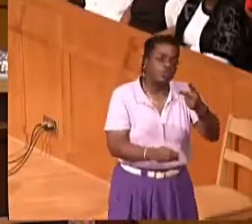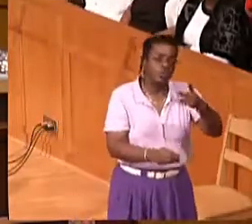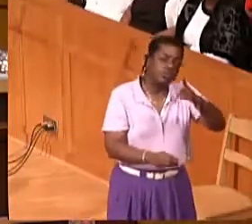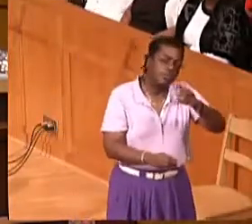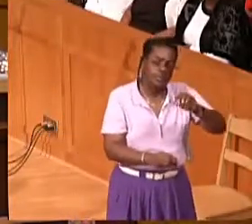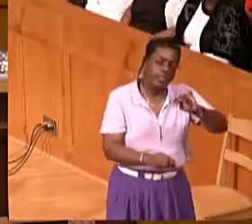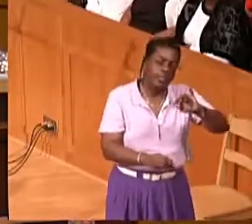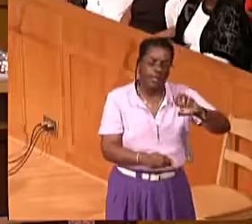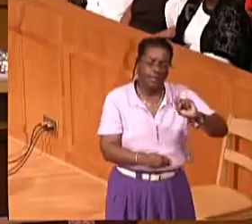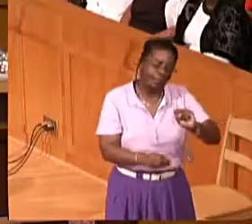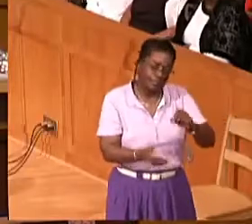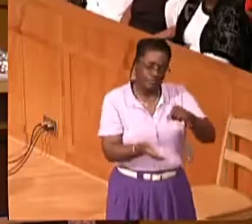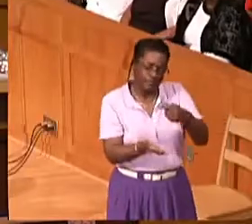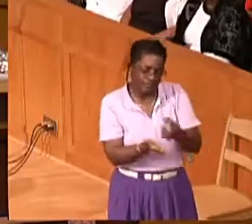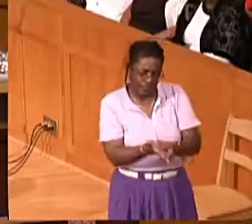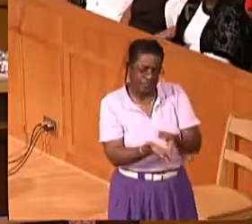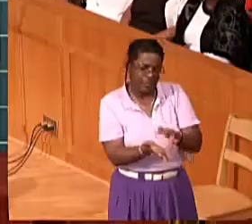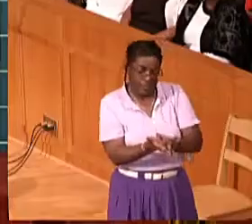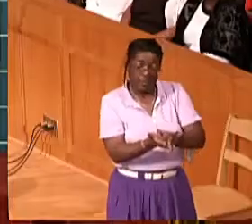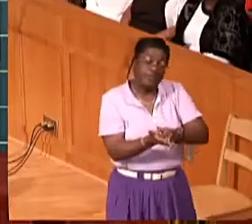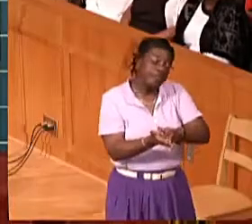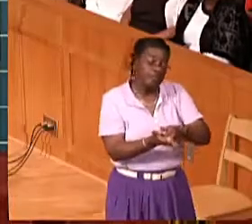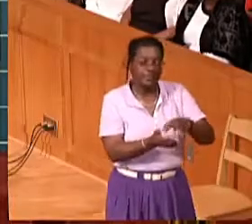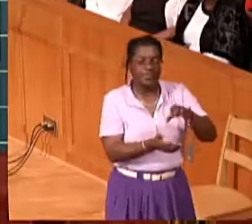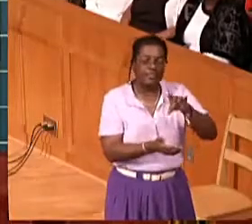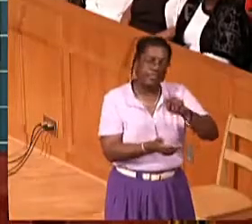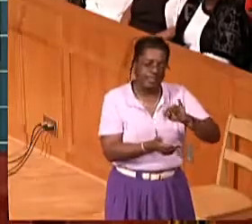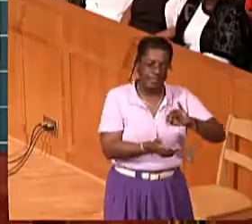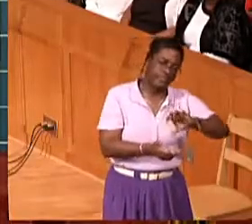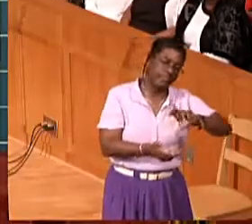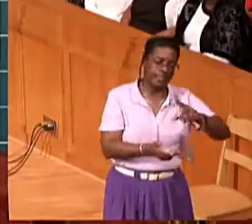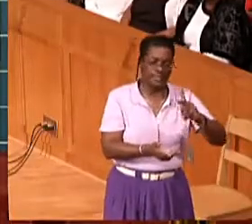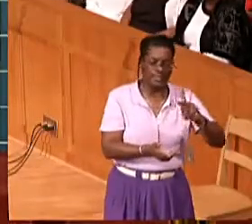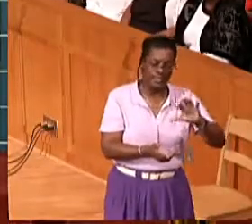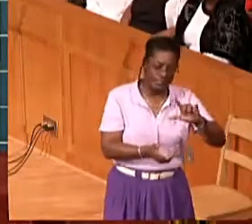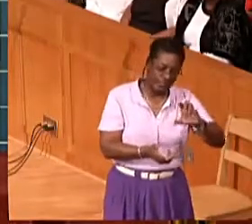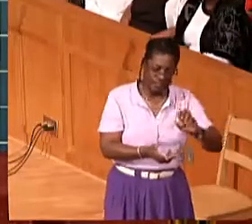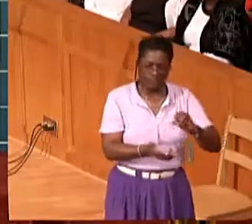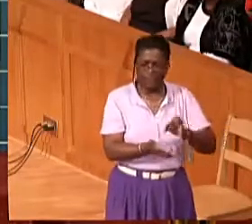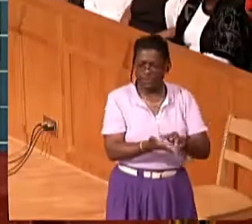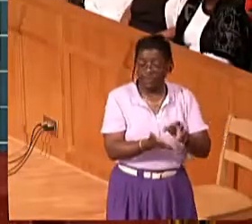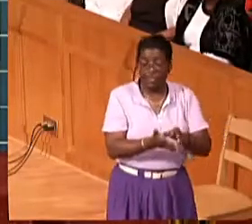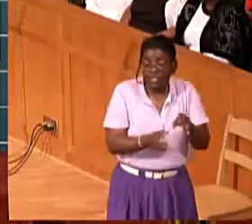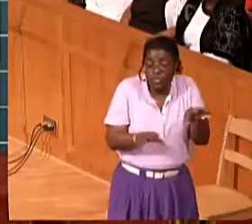all my whole paycheck. Because God knows how to make things stretch. And so